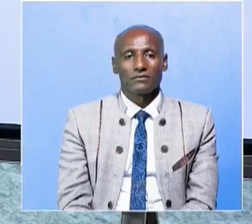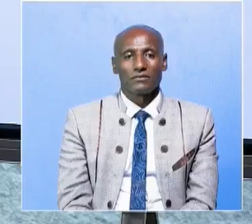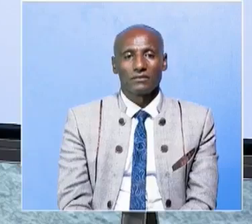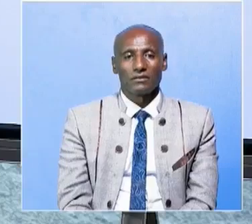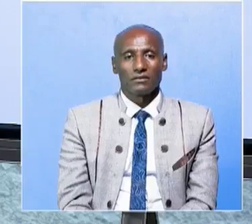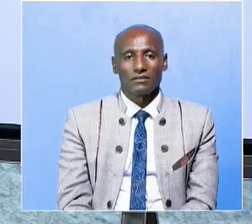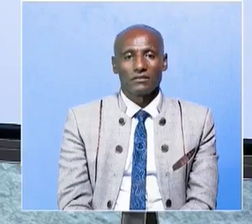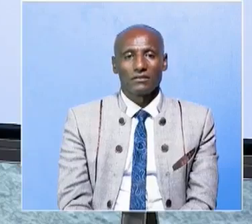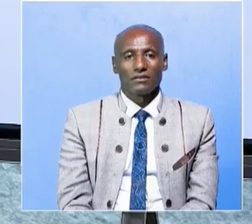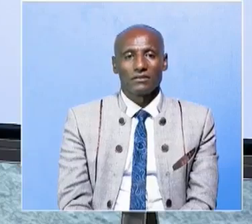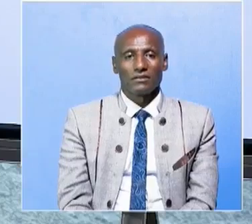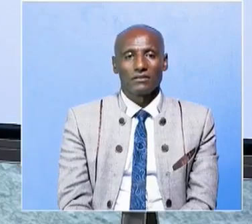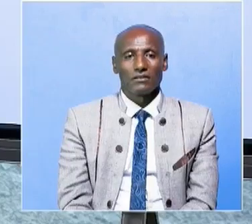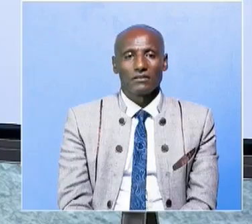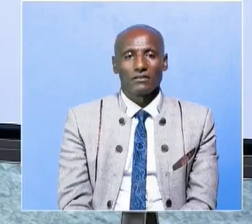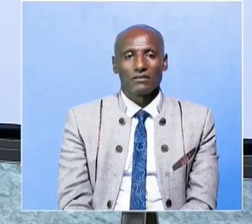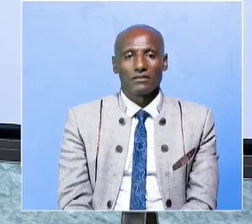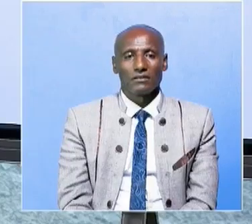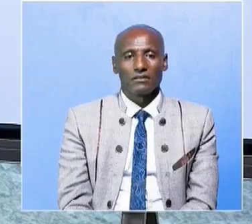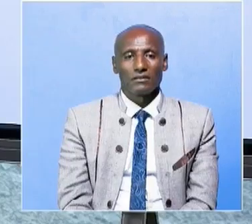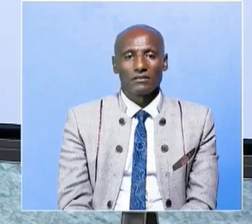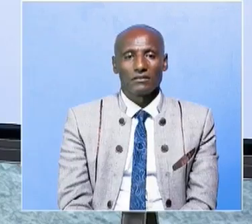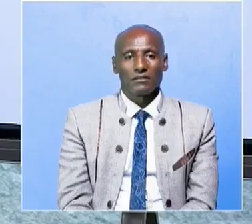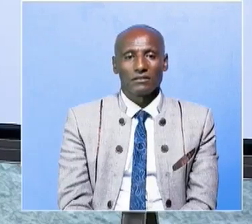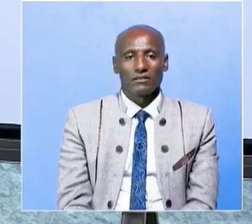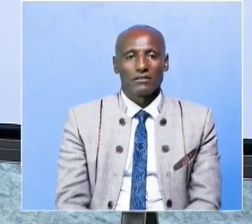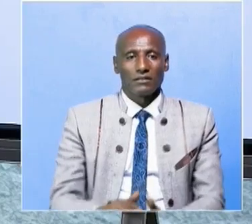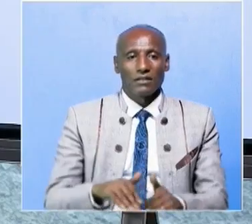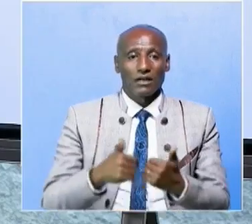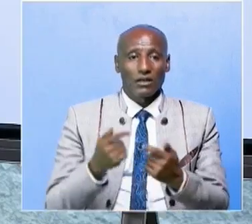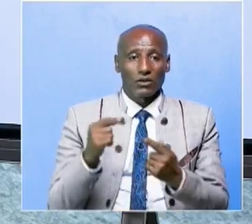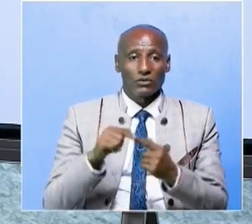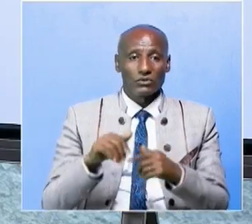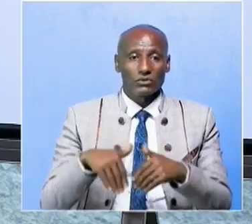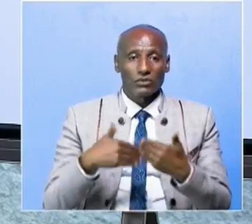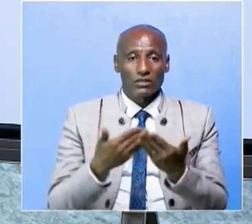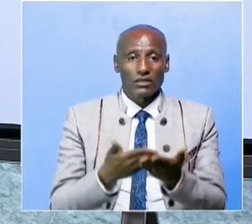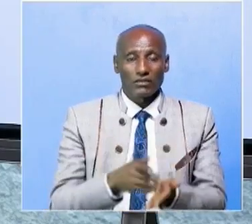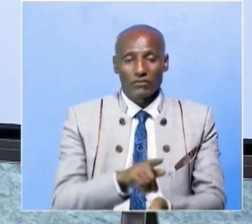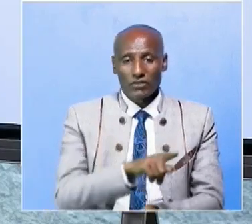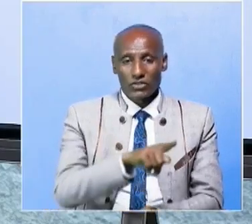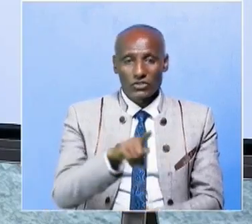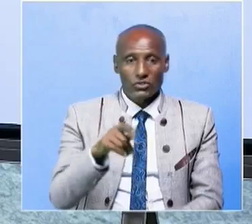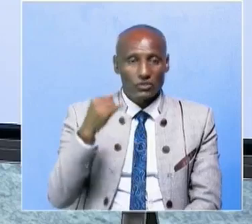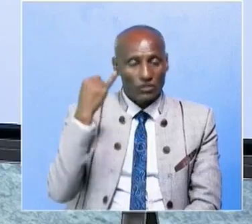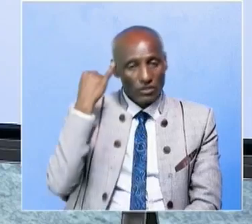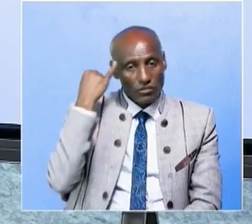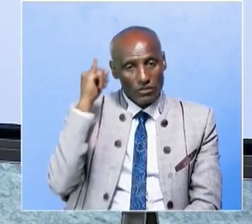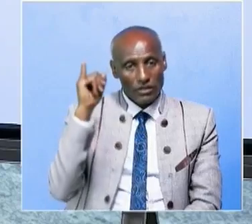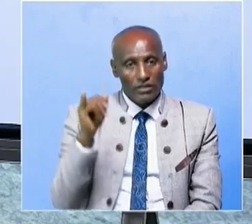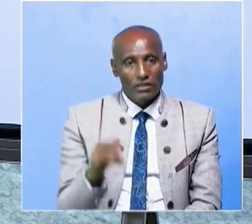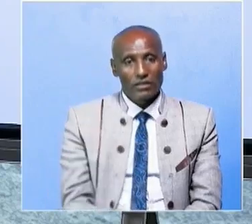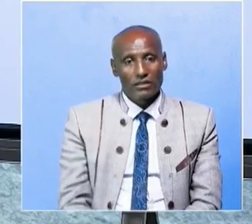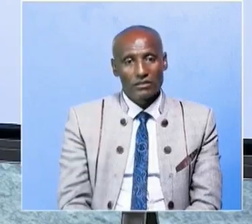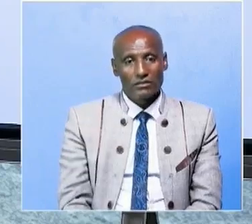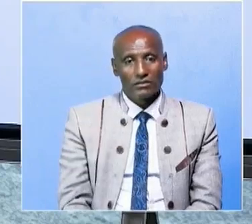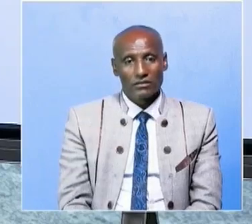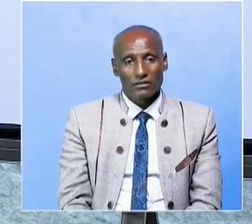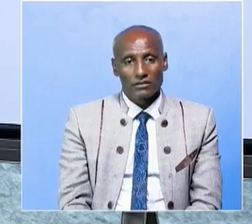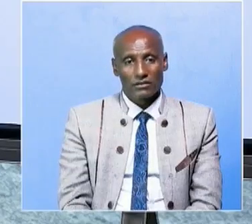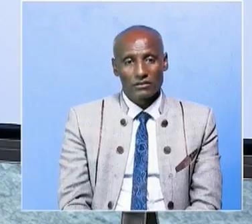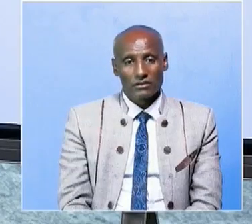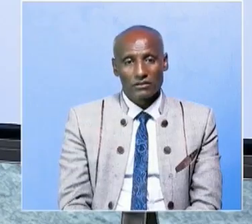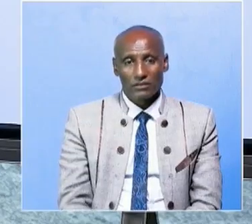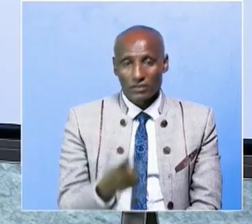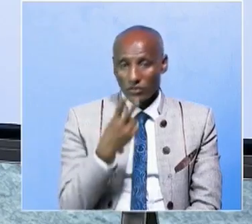informal expressions of how to give your opinion on different matters. So since we